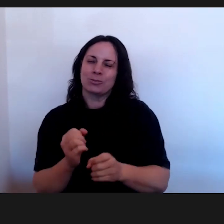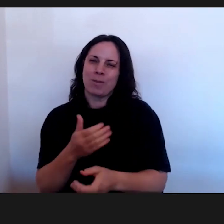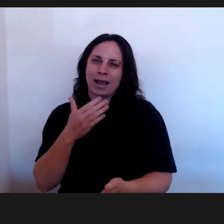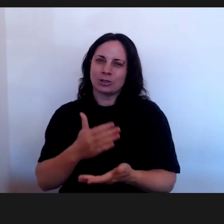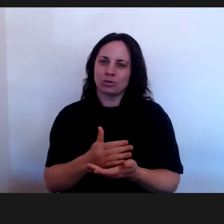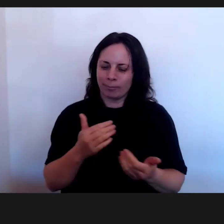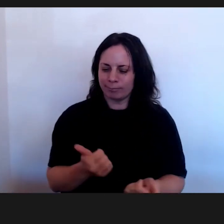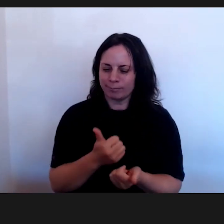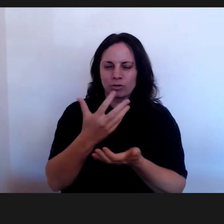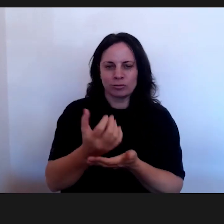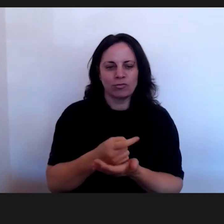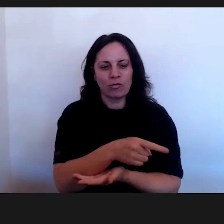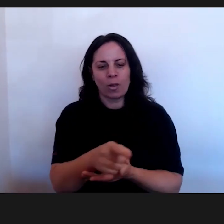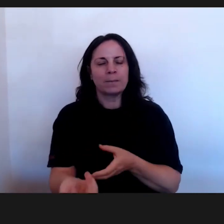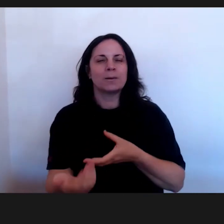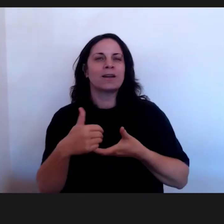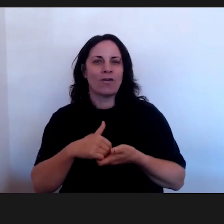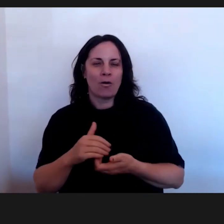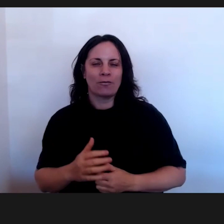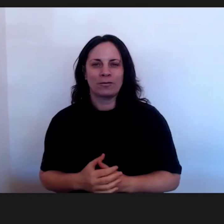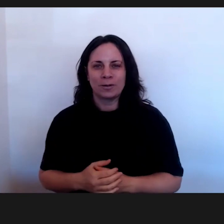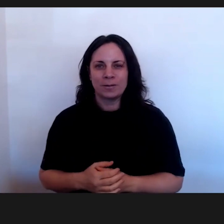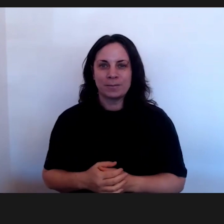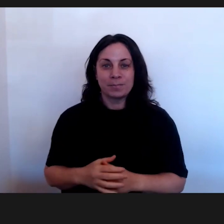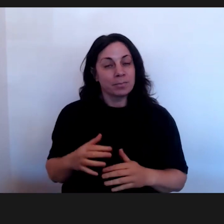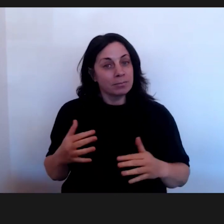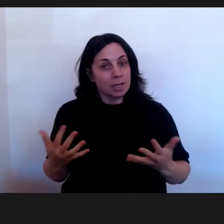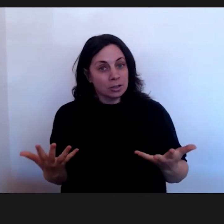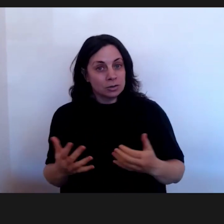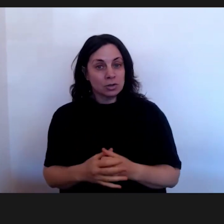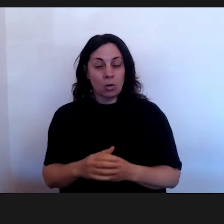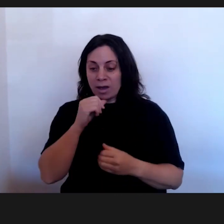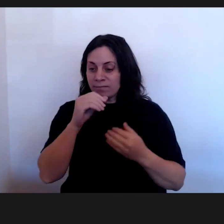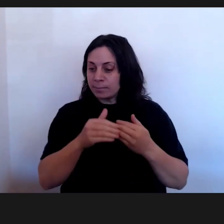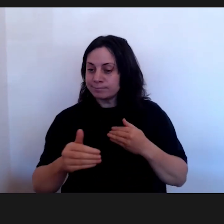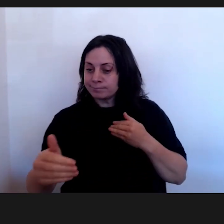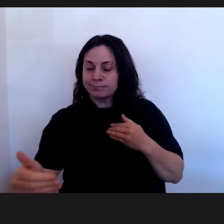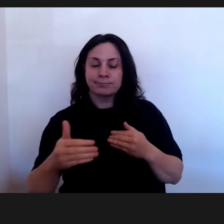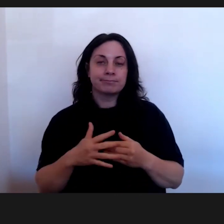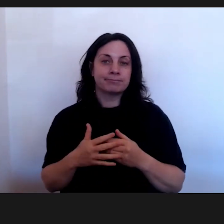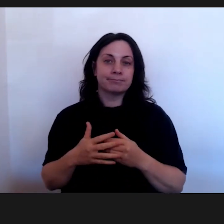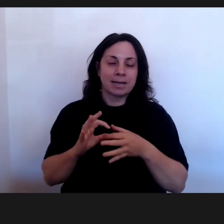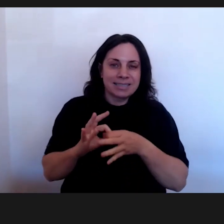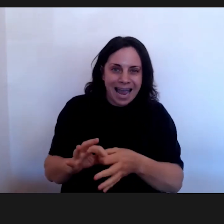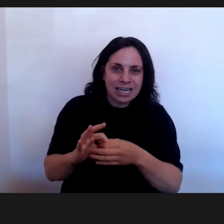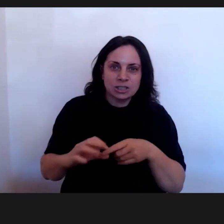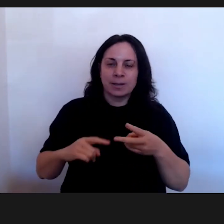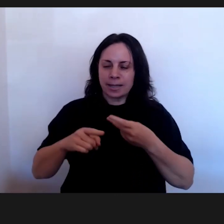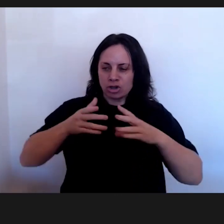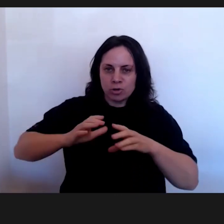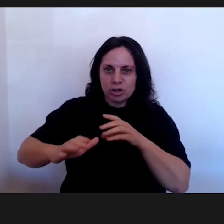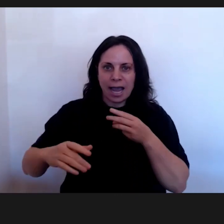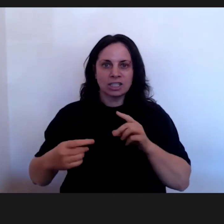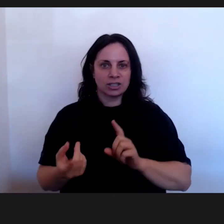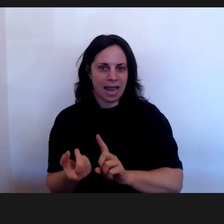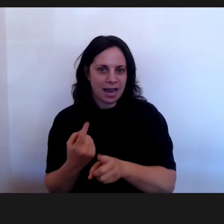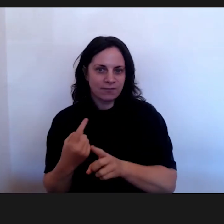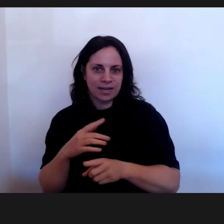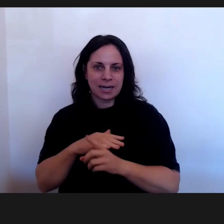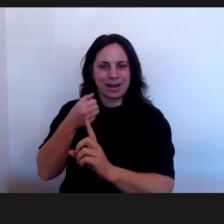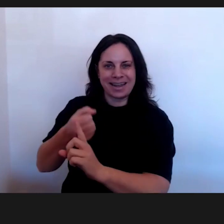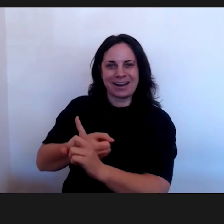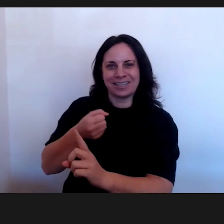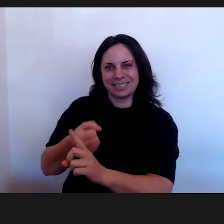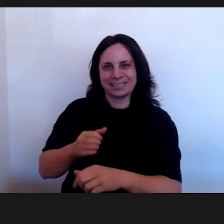to participate. So yeah, remember, long-term engagement, communication, feedback, and advocacy.